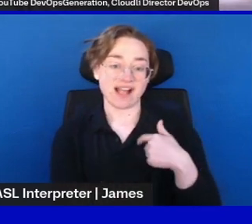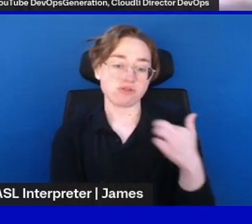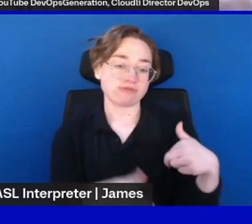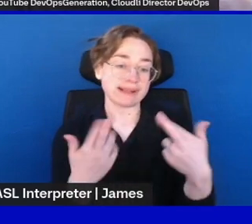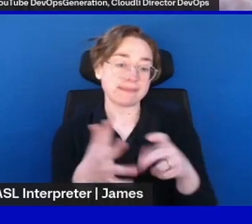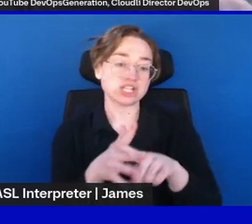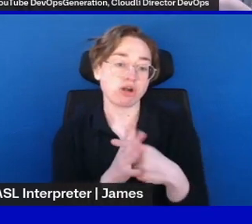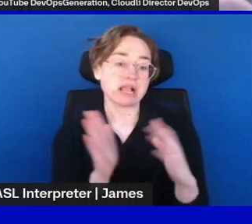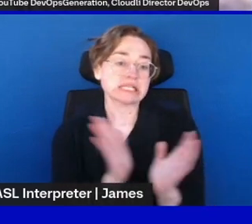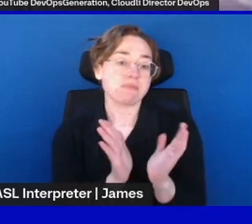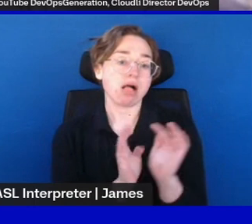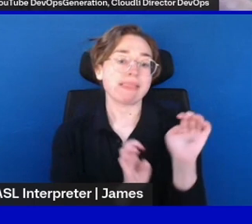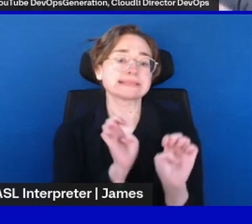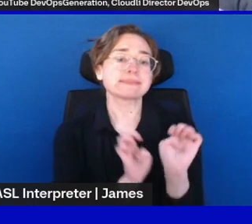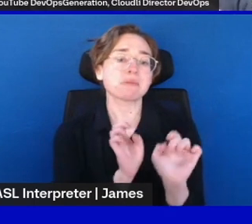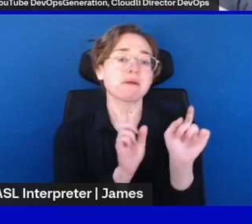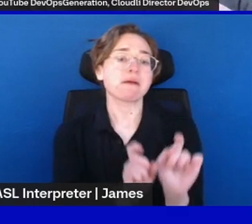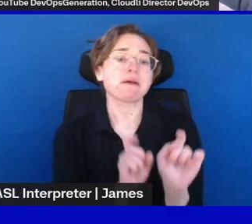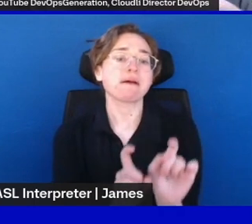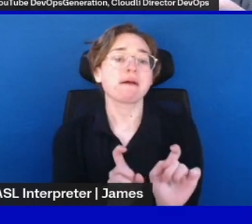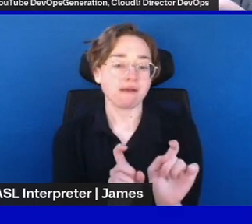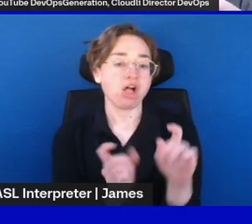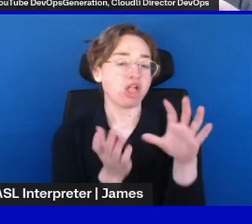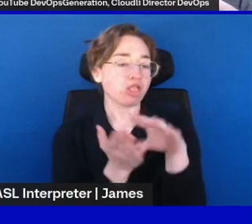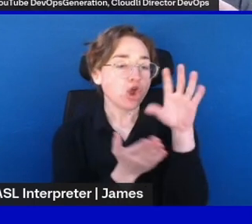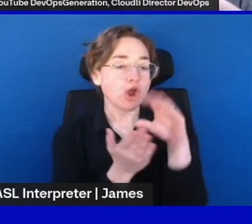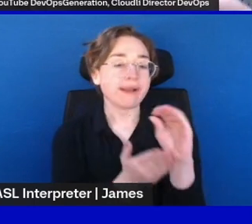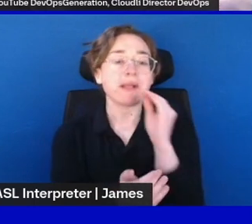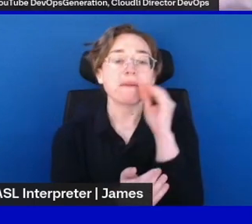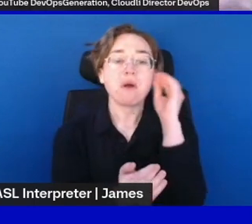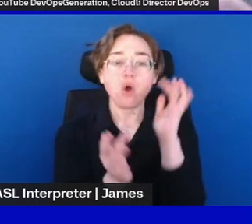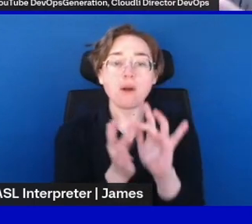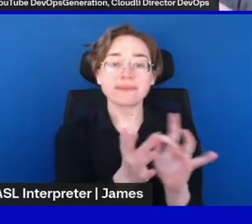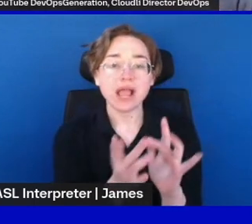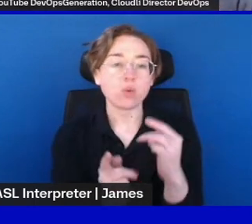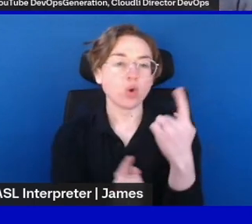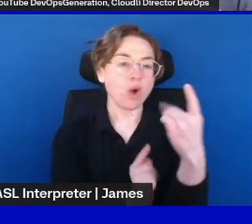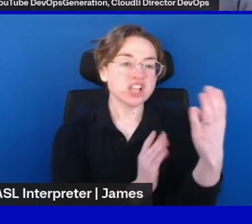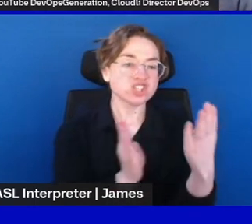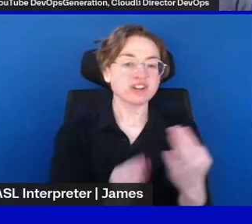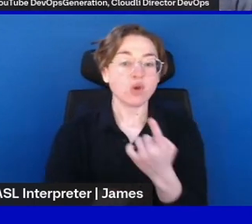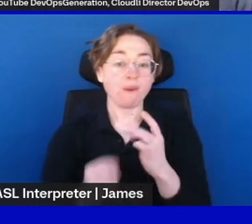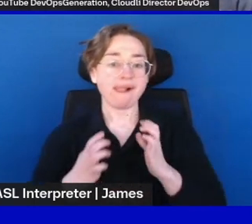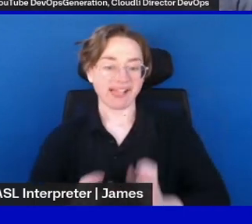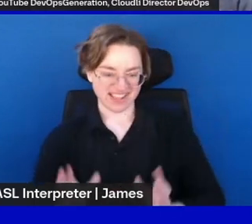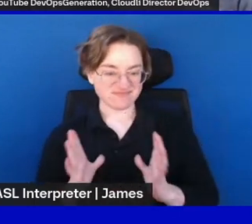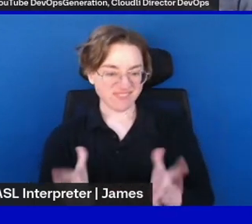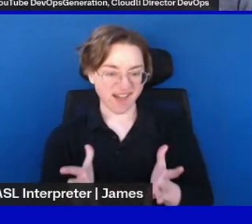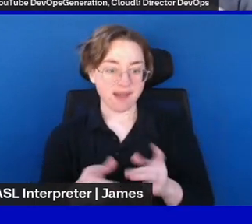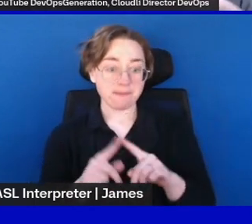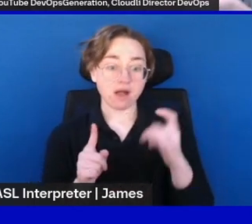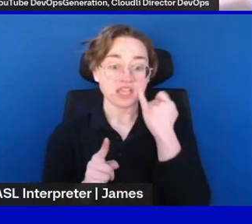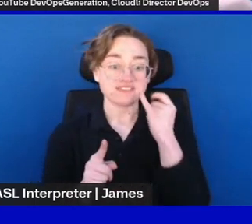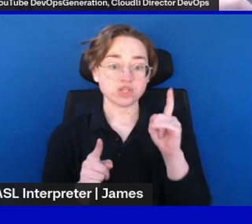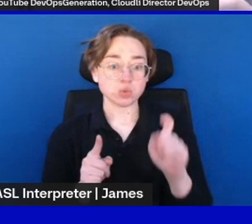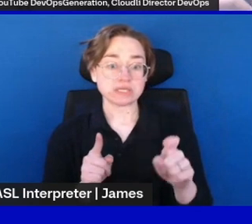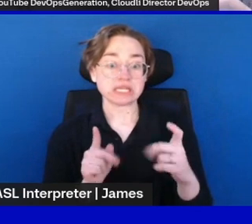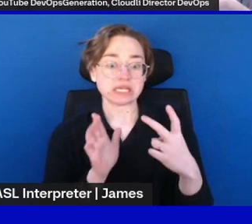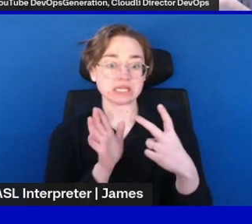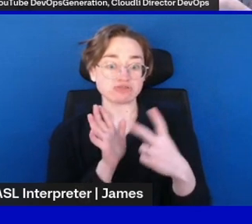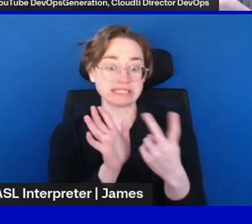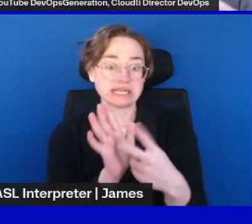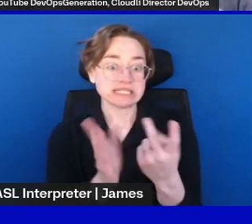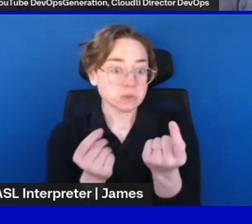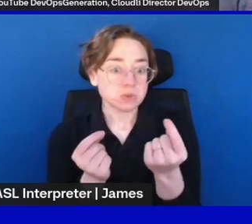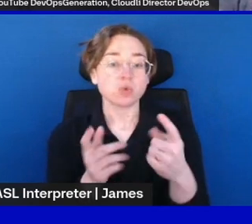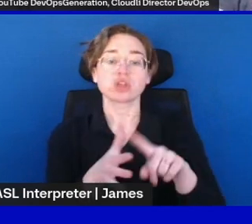experimentation. If you're for experimentation, learning, and home networks, one server, one client might be fine. But if you need redundancy, start off with 3 server